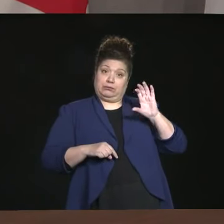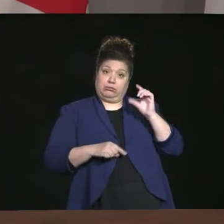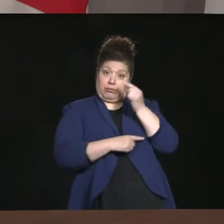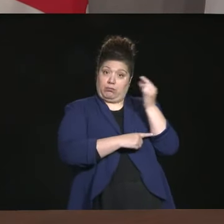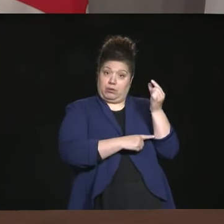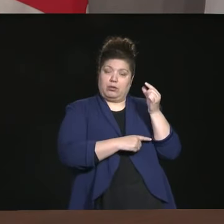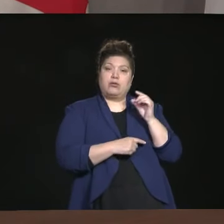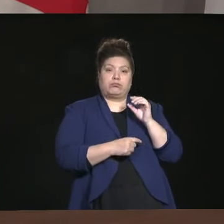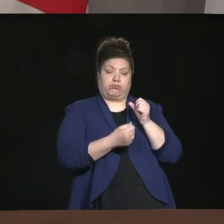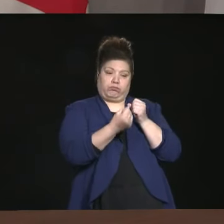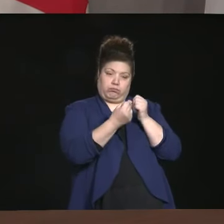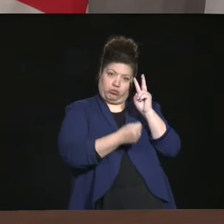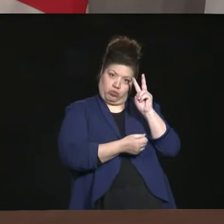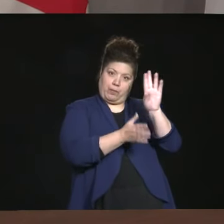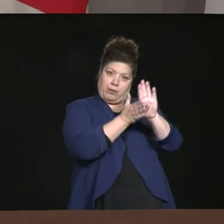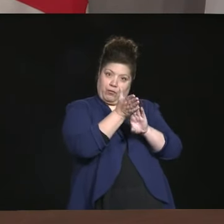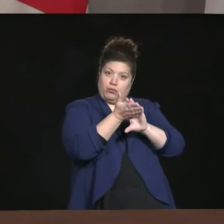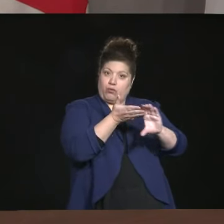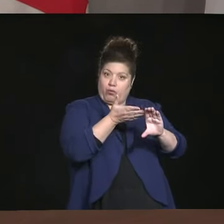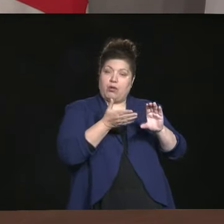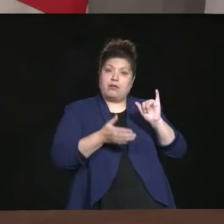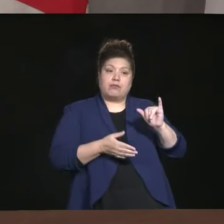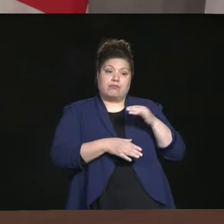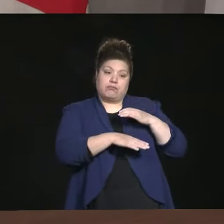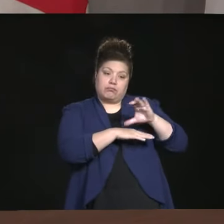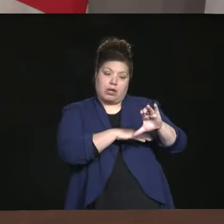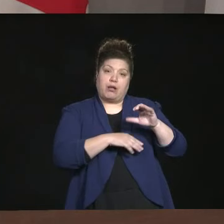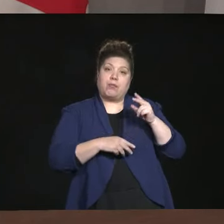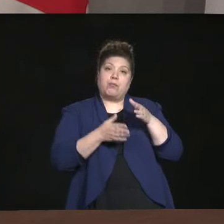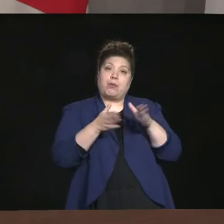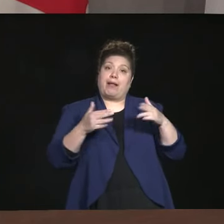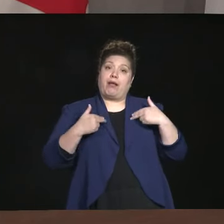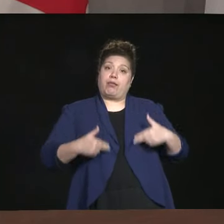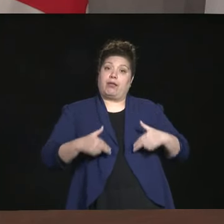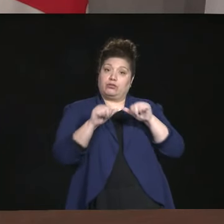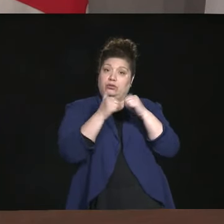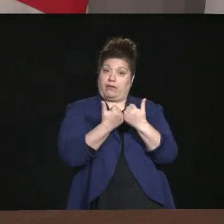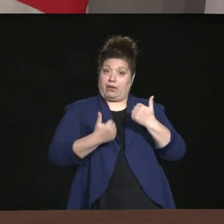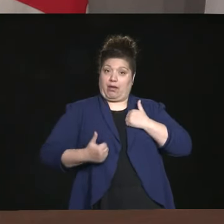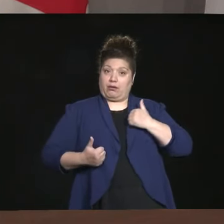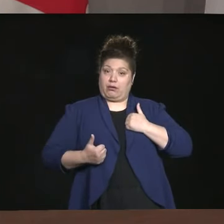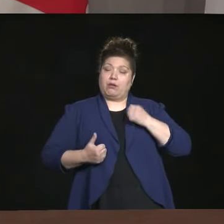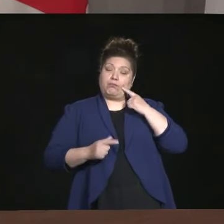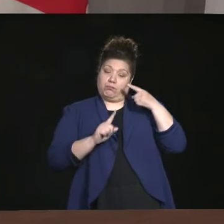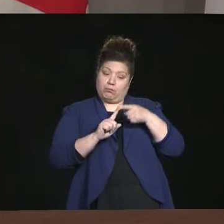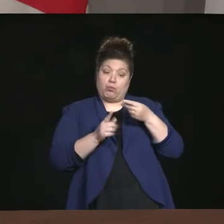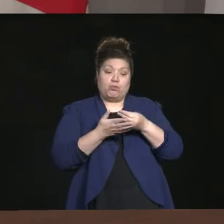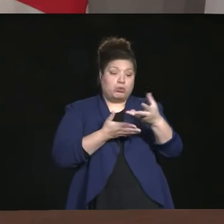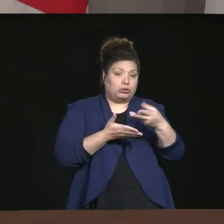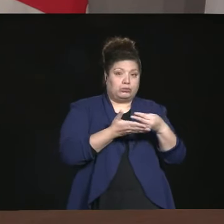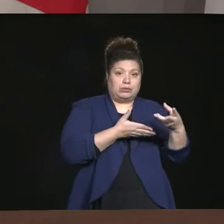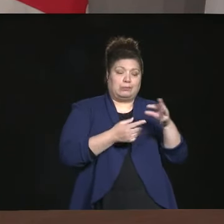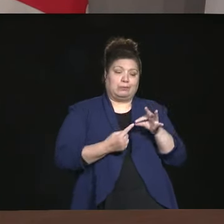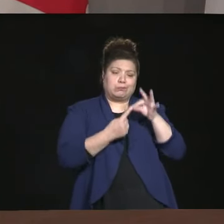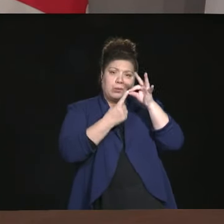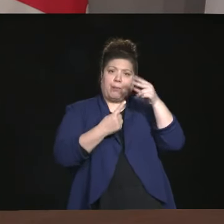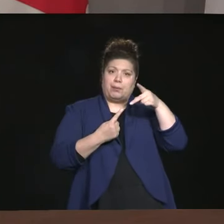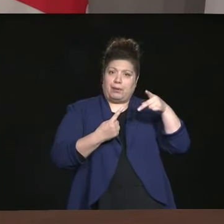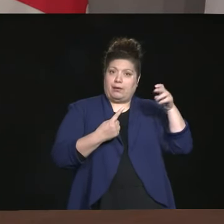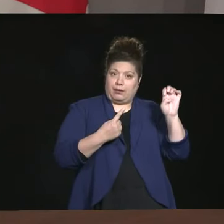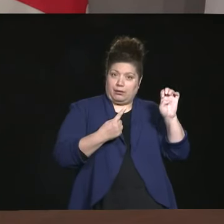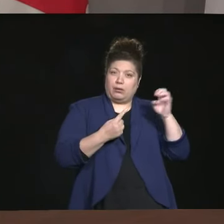Public Health Agency of Canada to purchase personal protective equipment, including for bulk purchases